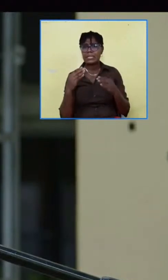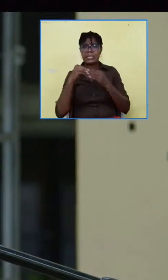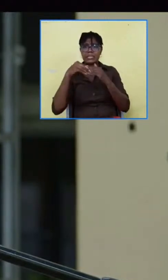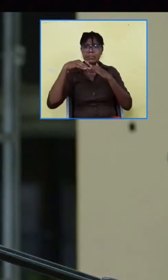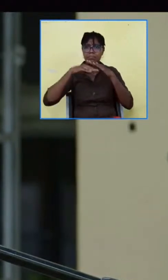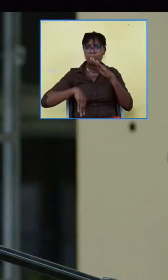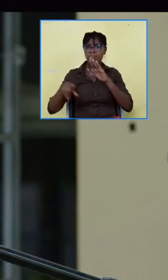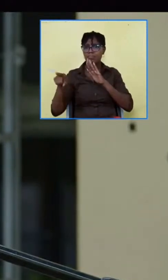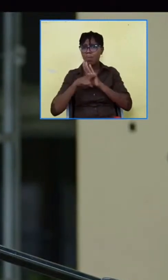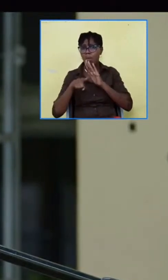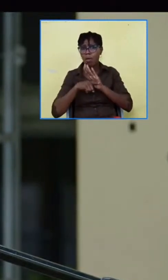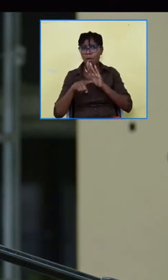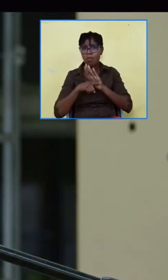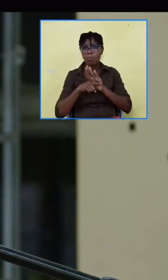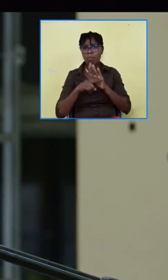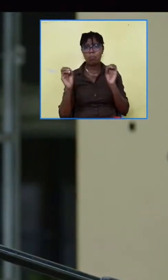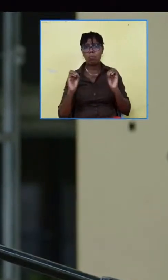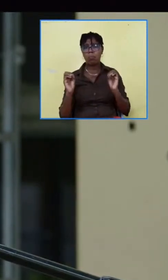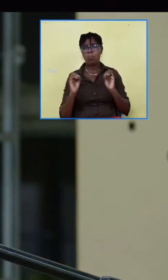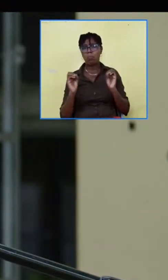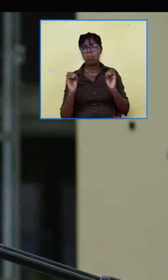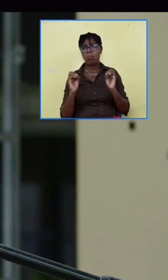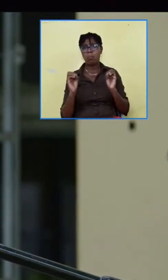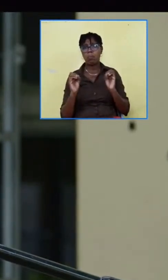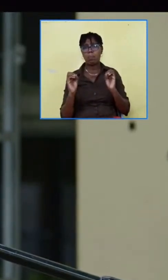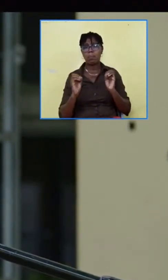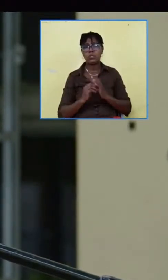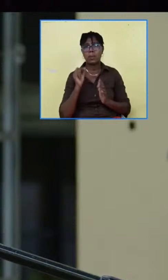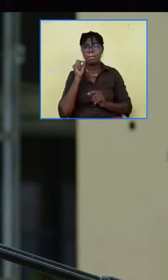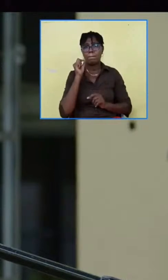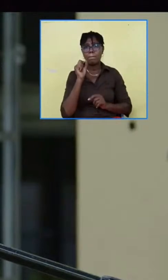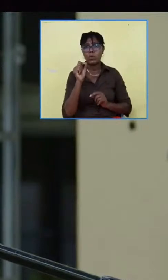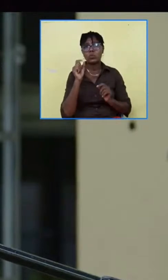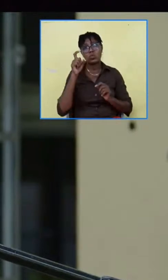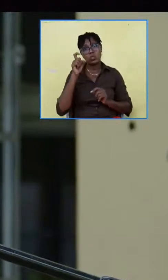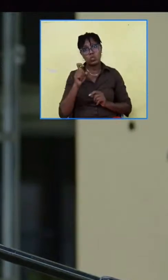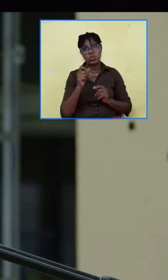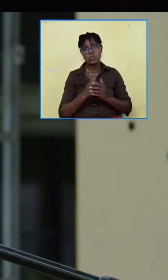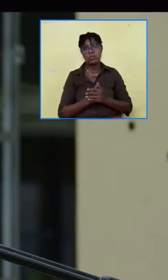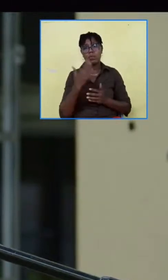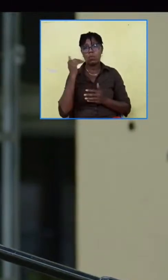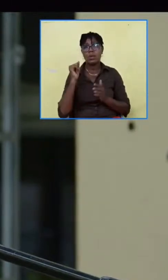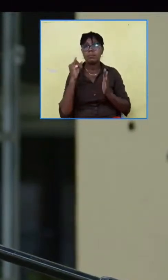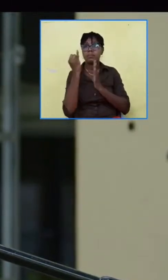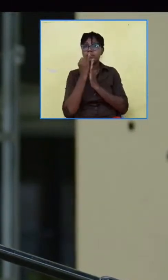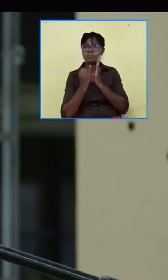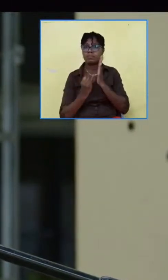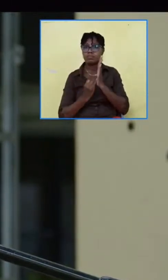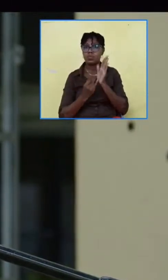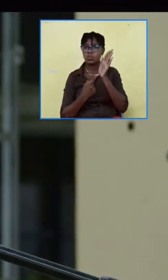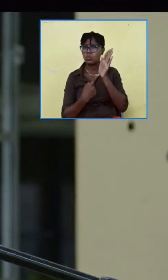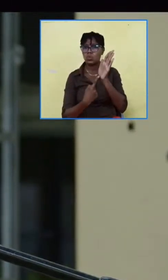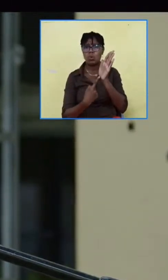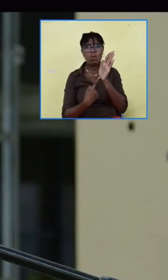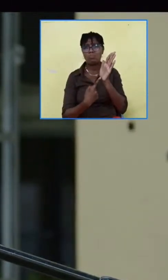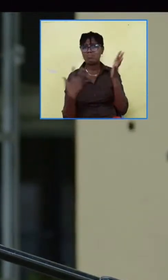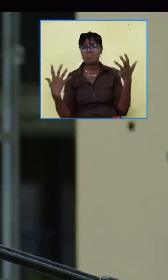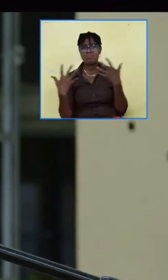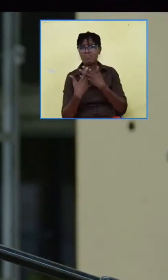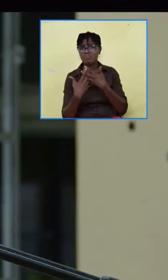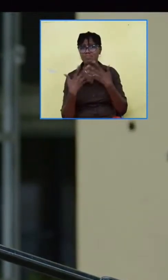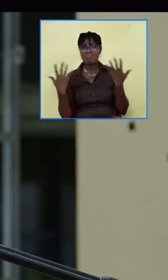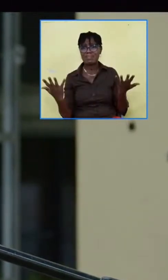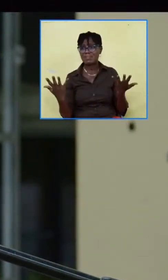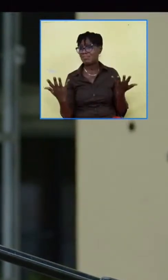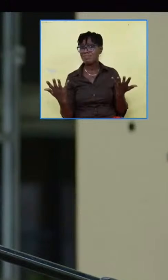non-negative investment returns. You should have just ended it there, and the chart that you showed bears no relevance